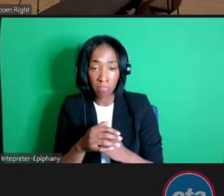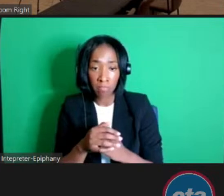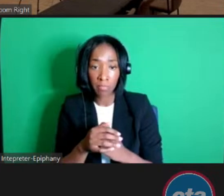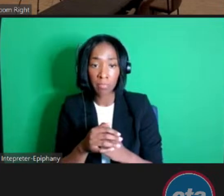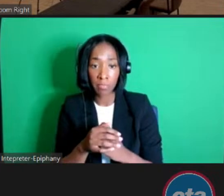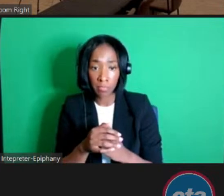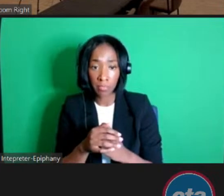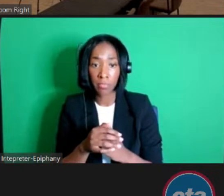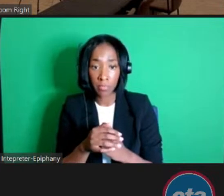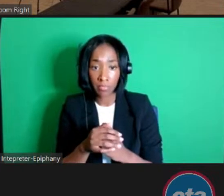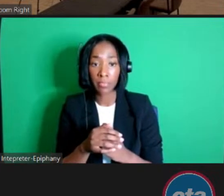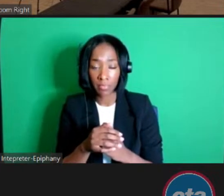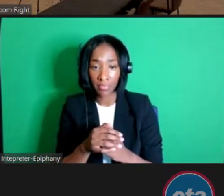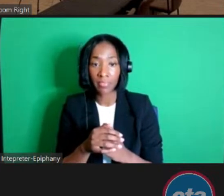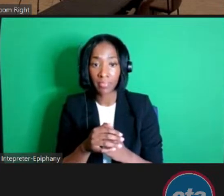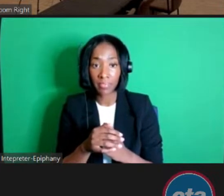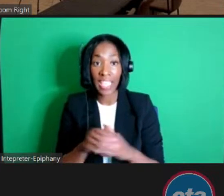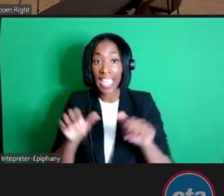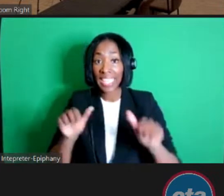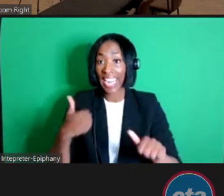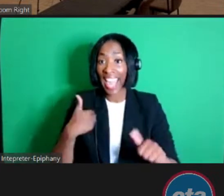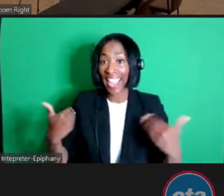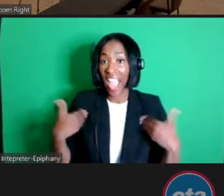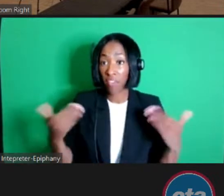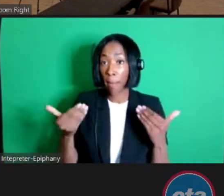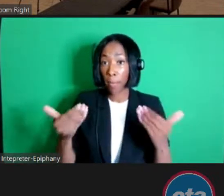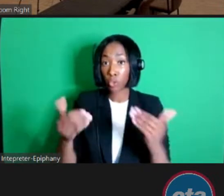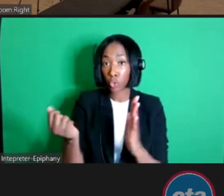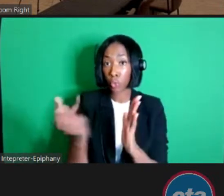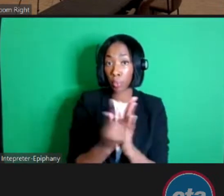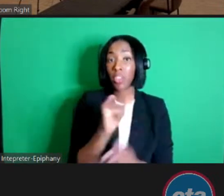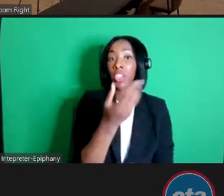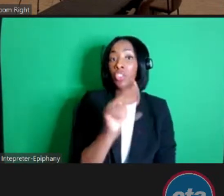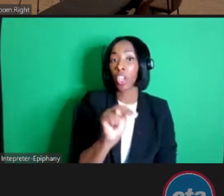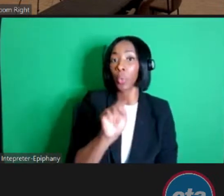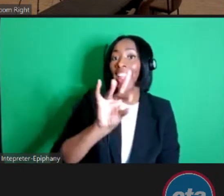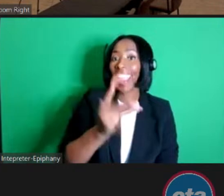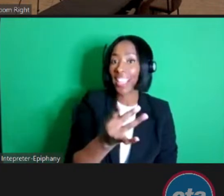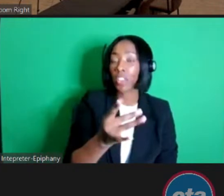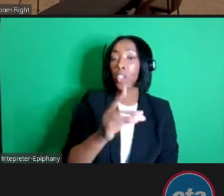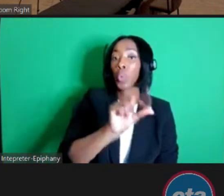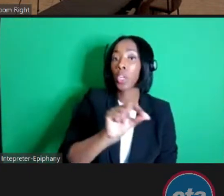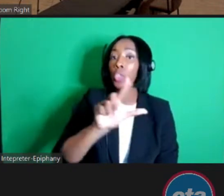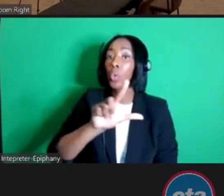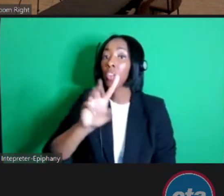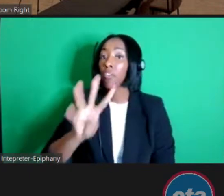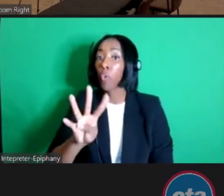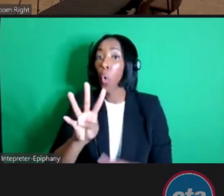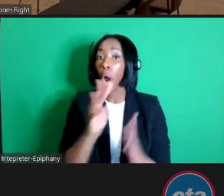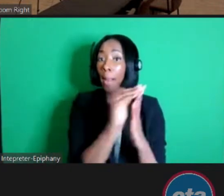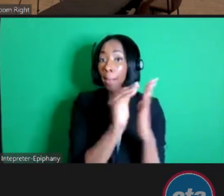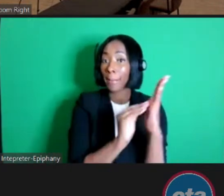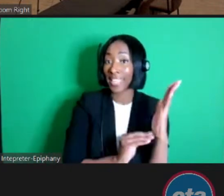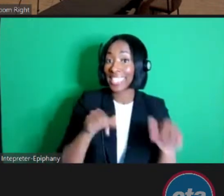If not, can I have a motion to approve the January 8th, 2024 meeting minutes as written?